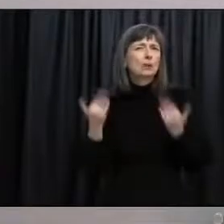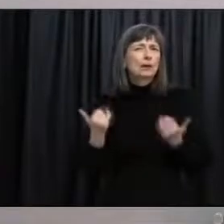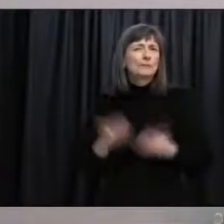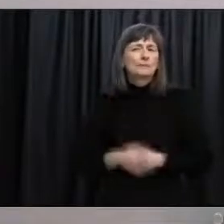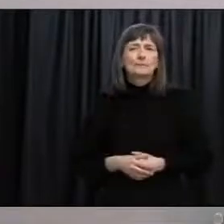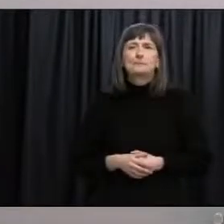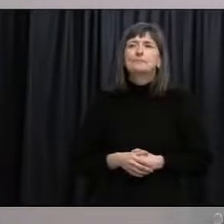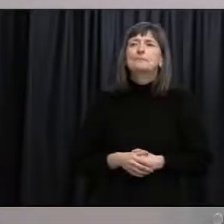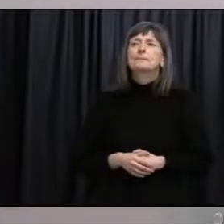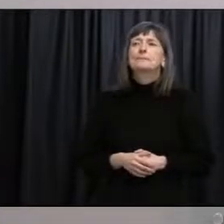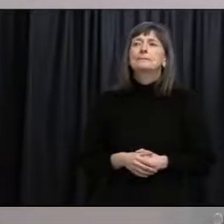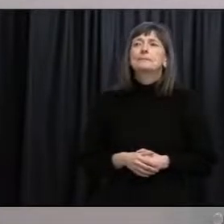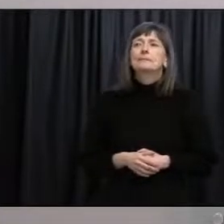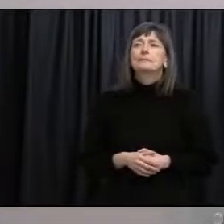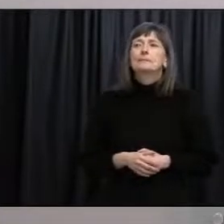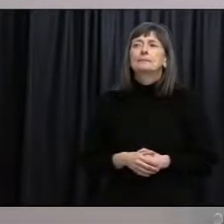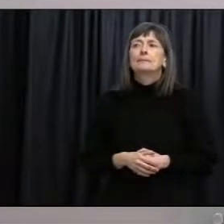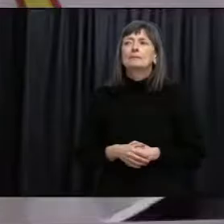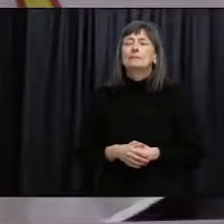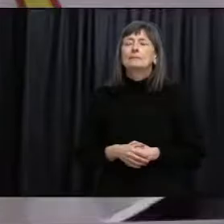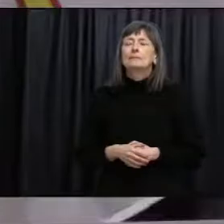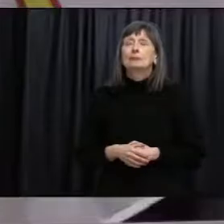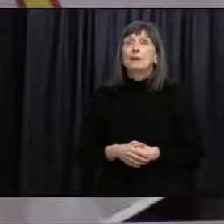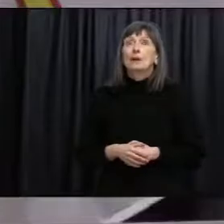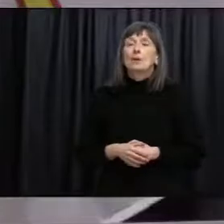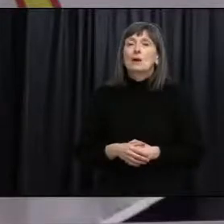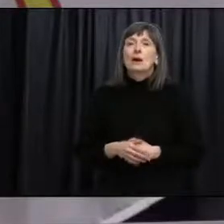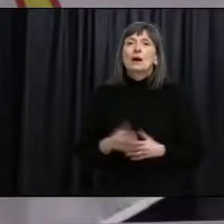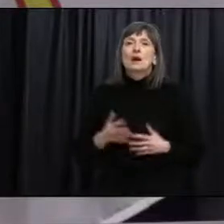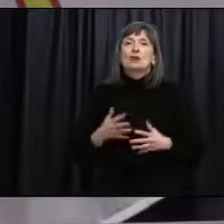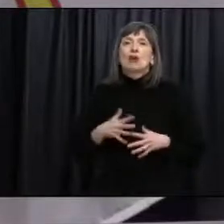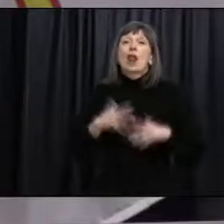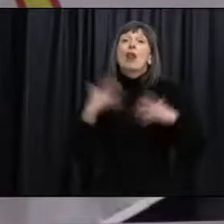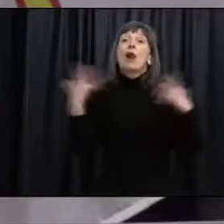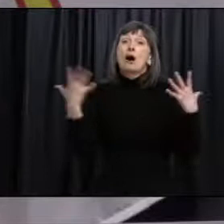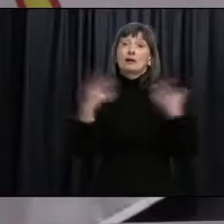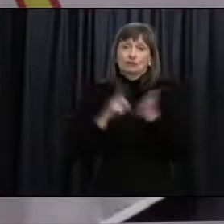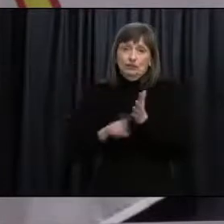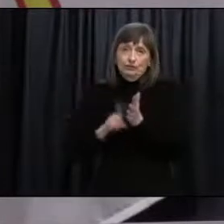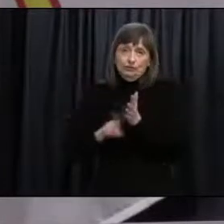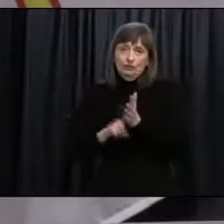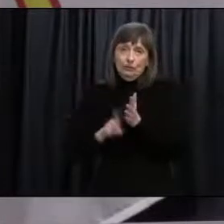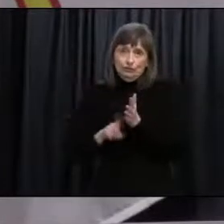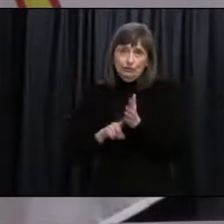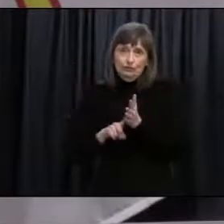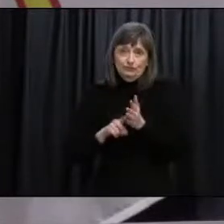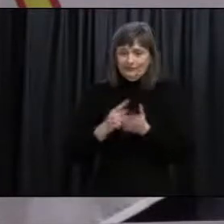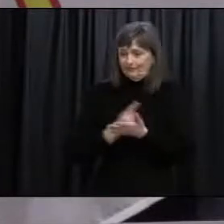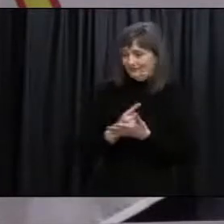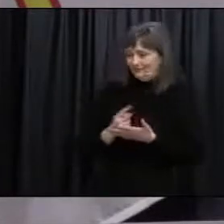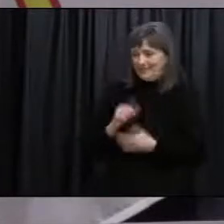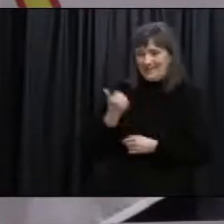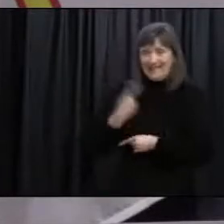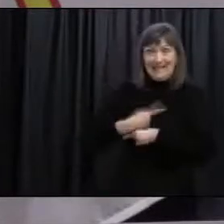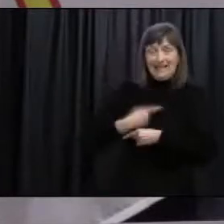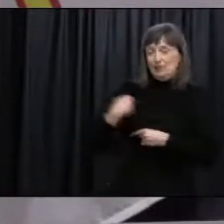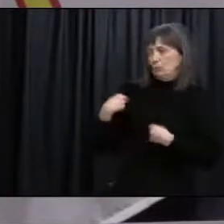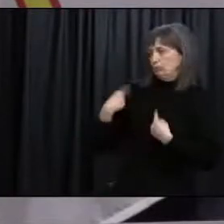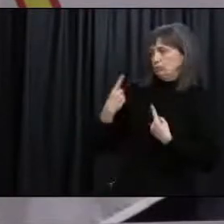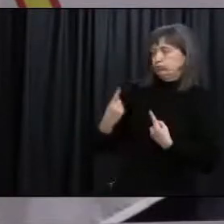time? So there was a lot of research that actually went on in the last 10 days or